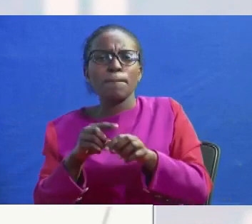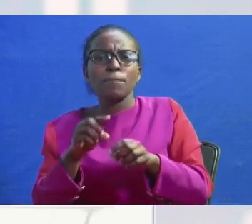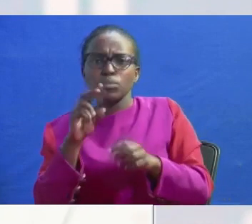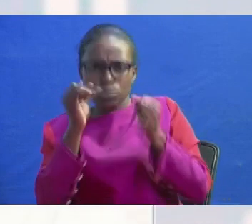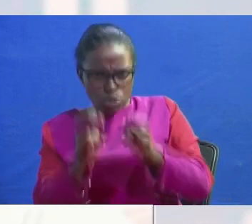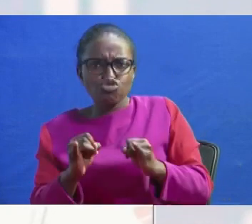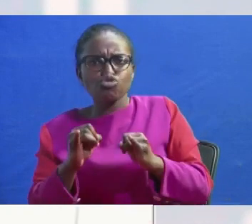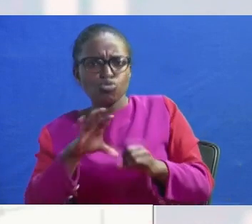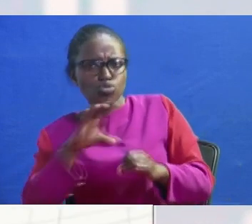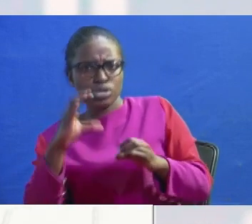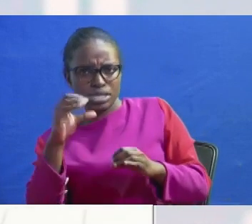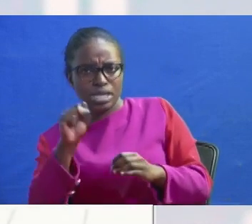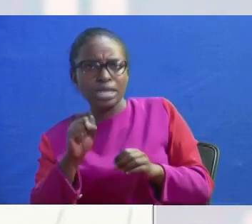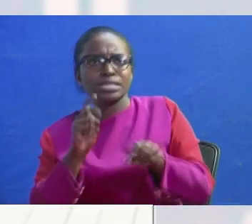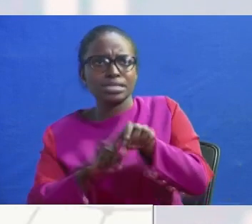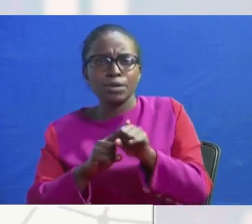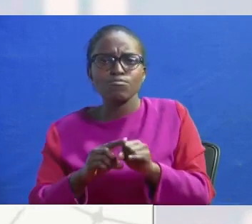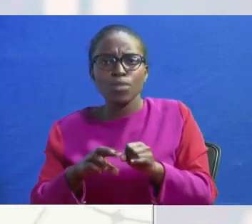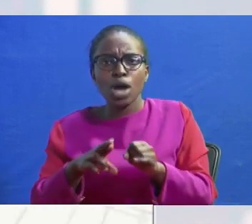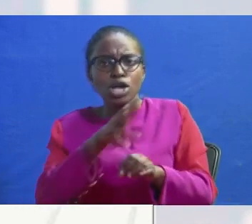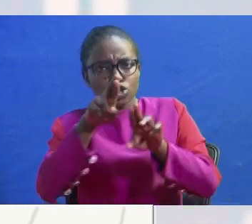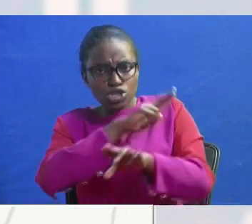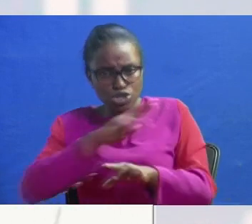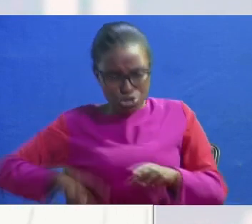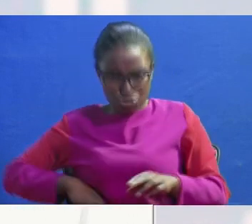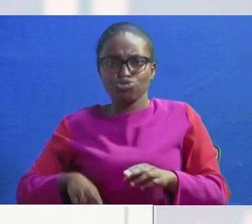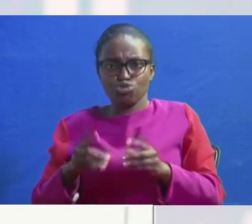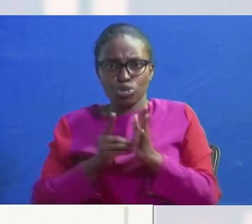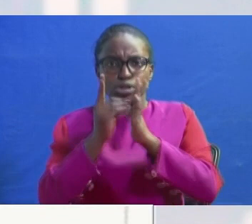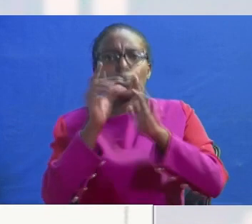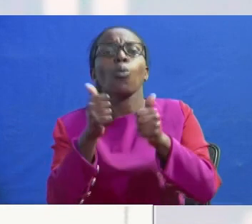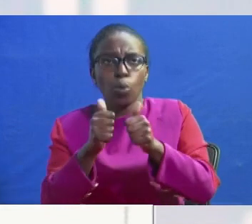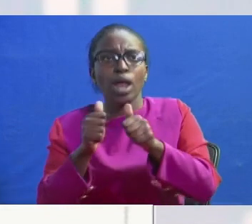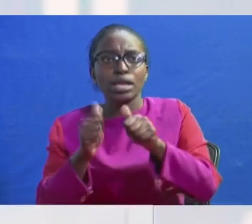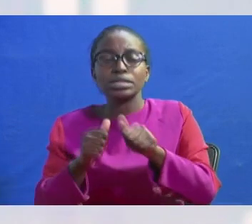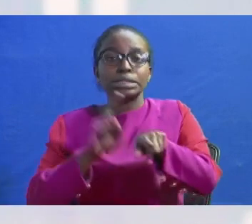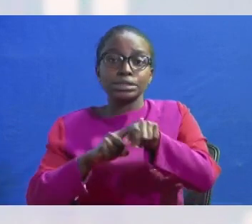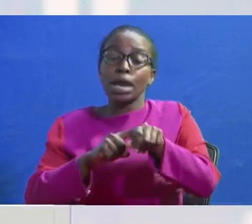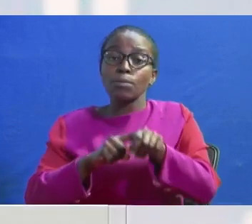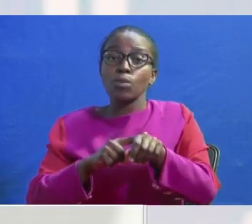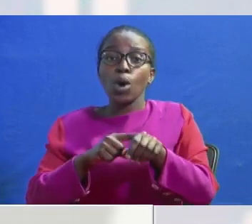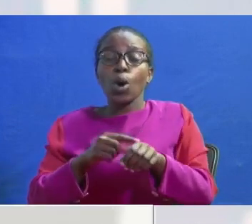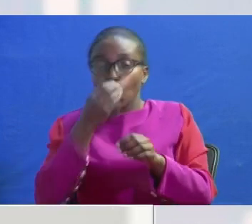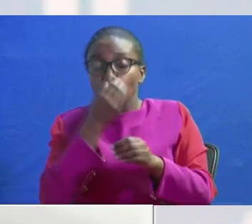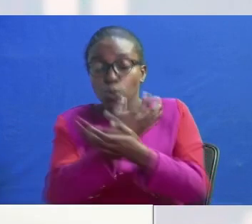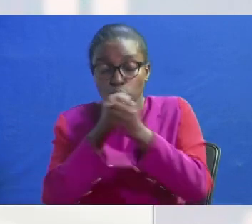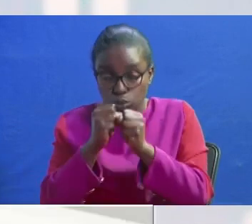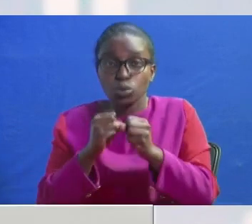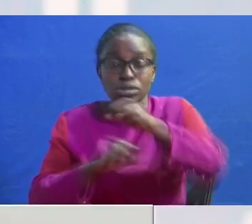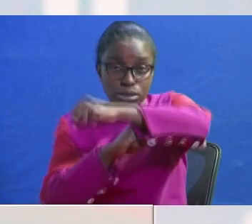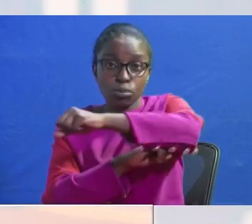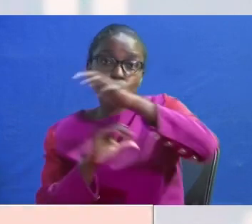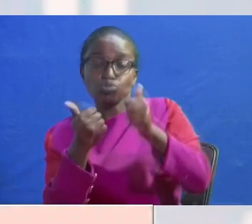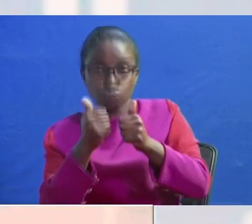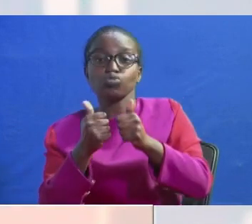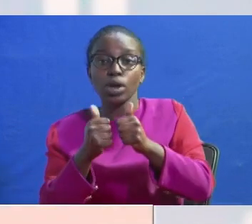Africa Community and Regional Development. Speaking during their swearing-in, Ruto assured the two of his support as they execute their